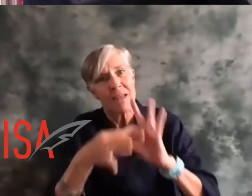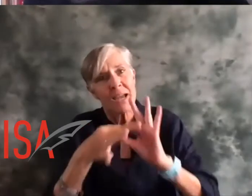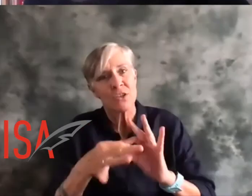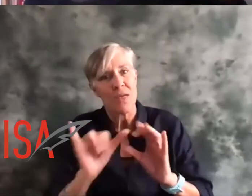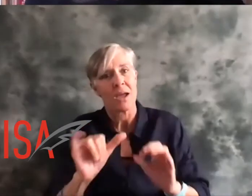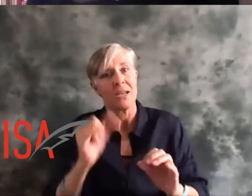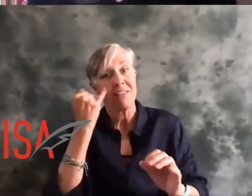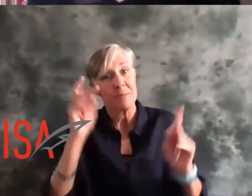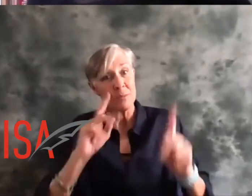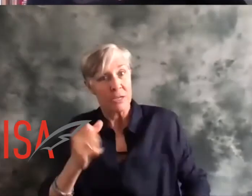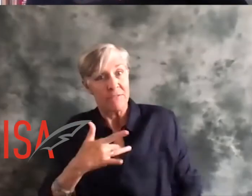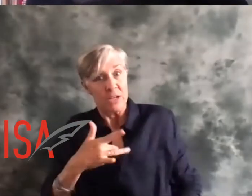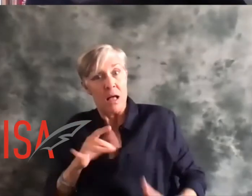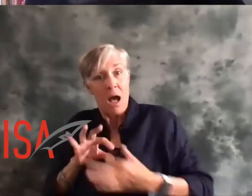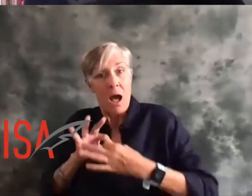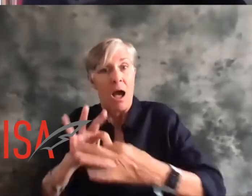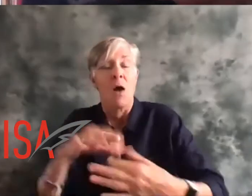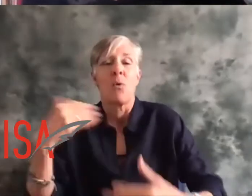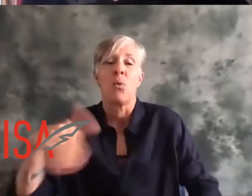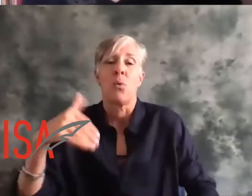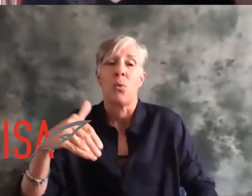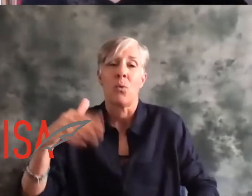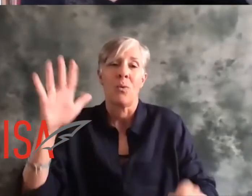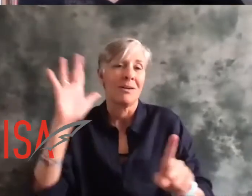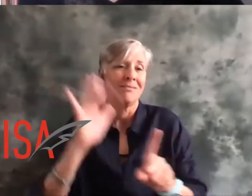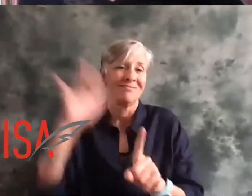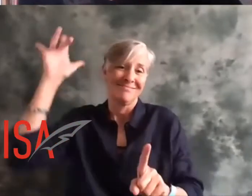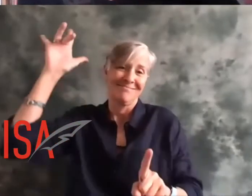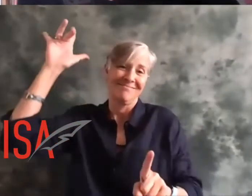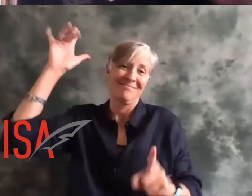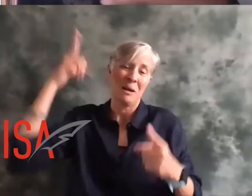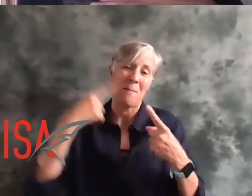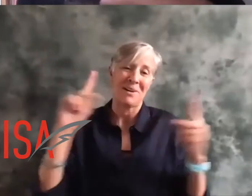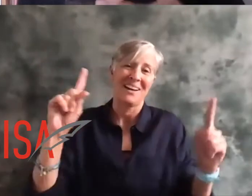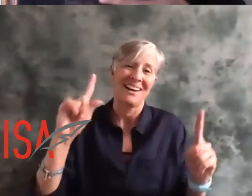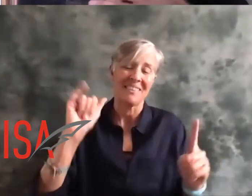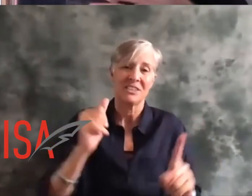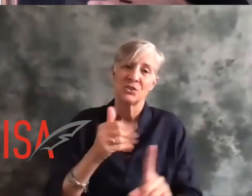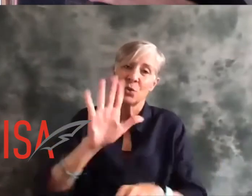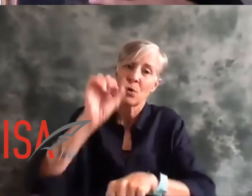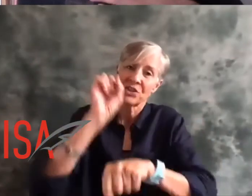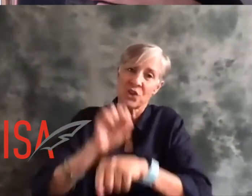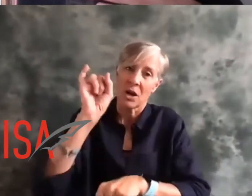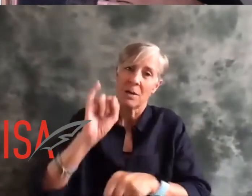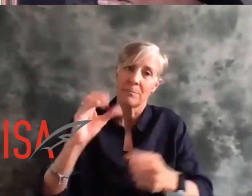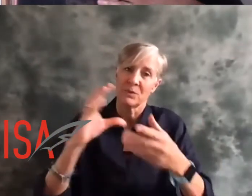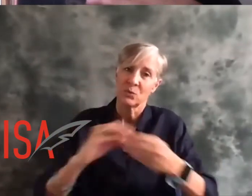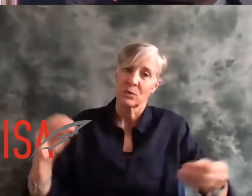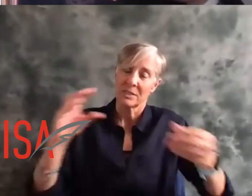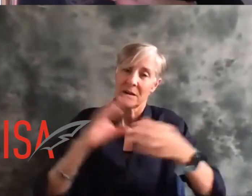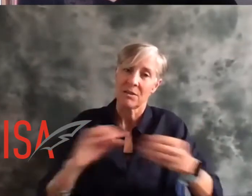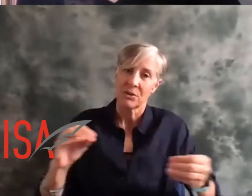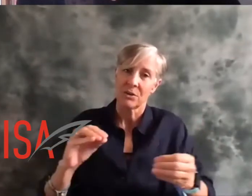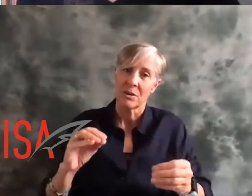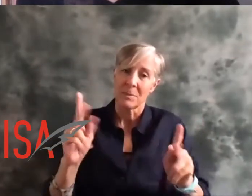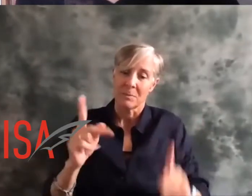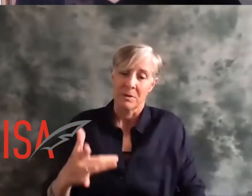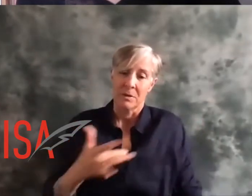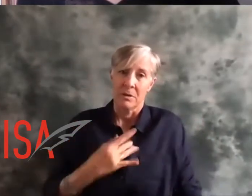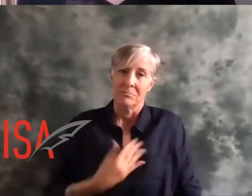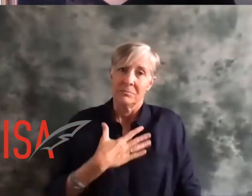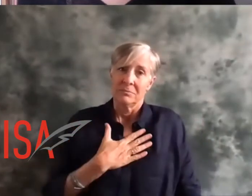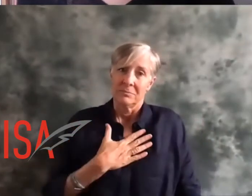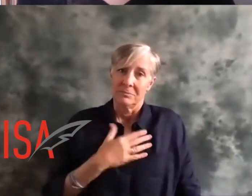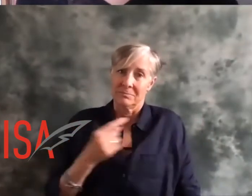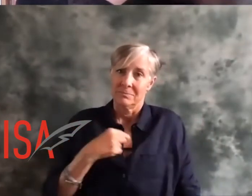get people to feel, you are golden. That is your job as a storyteller, is to make people feel something. Never lose sight of